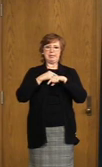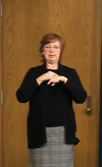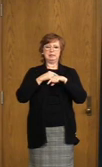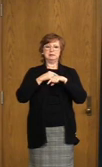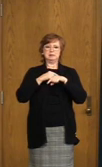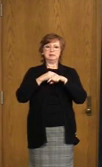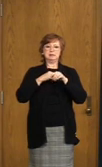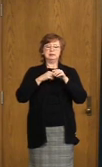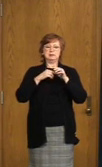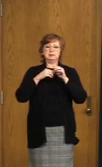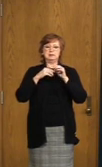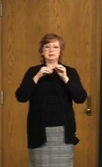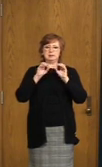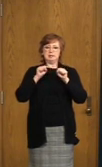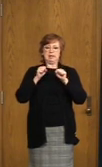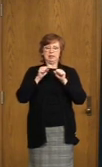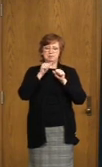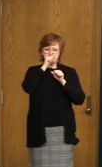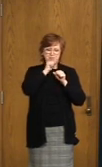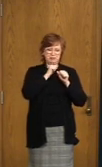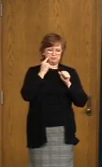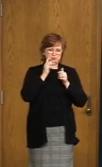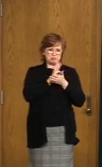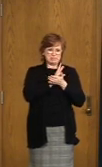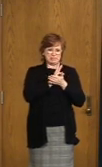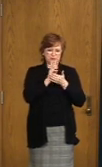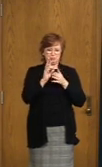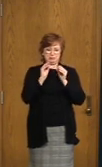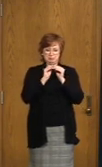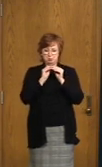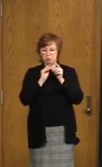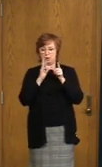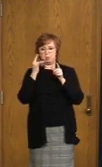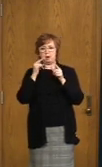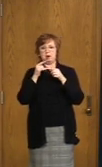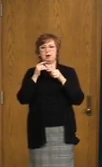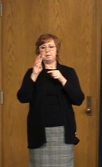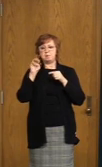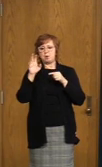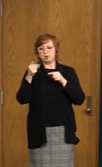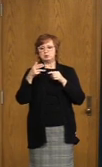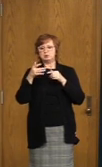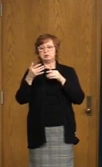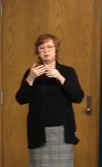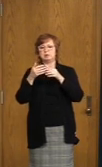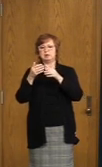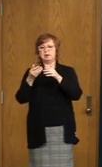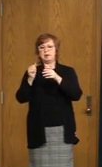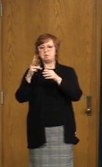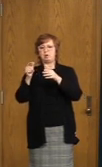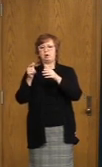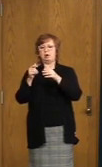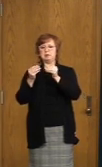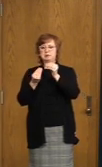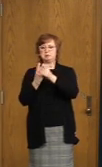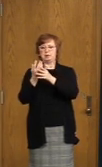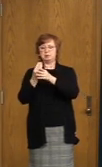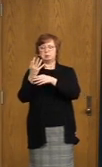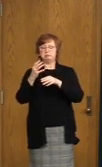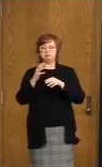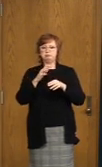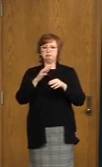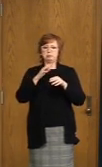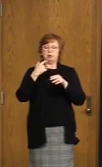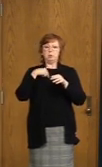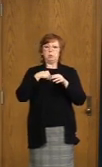the next, I would say, 6 weeks, and then, more and more vulnerable people are going to get vaccinated. Spring, summer,